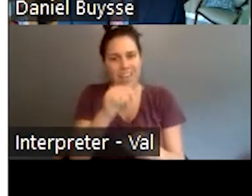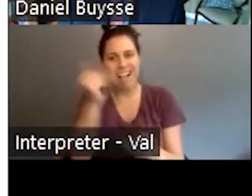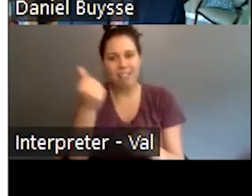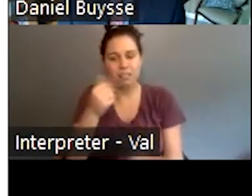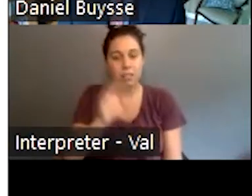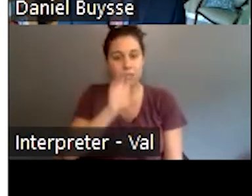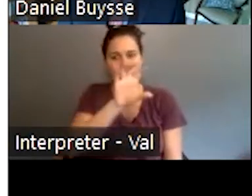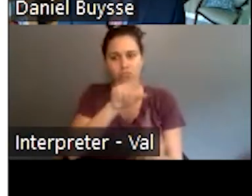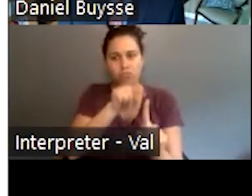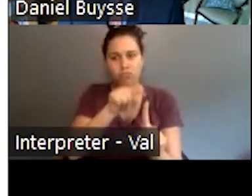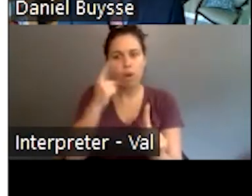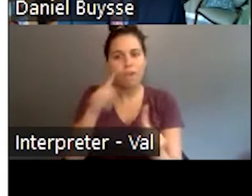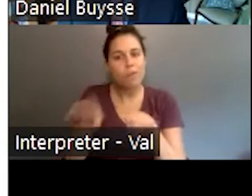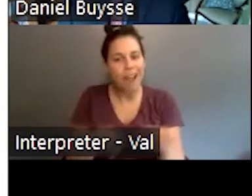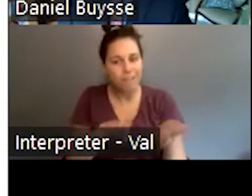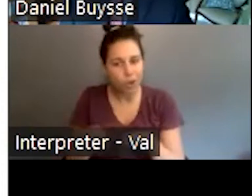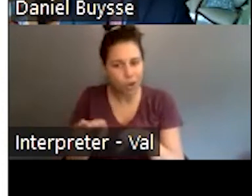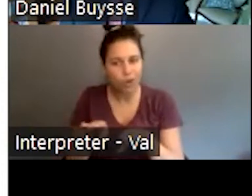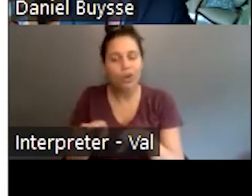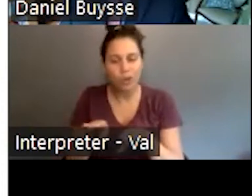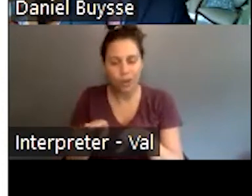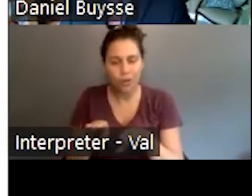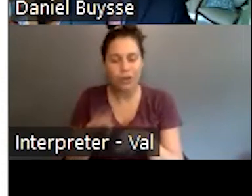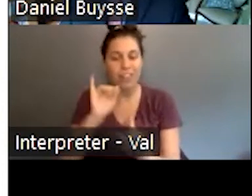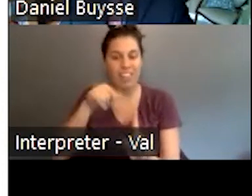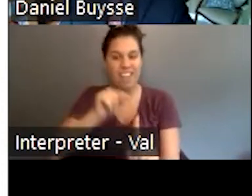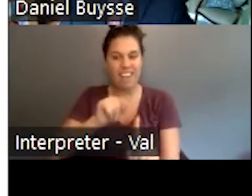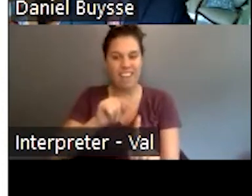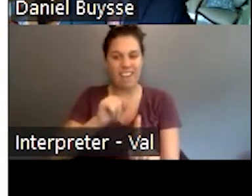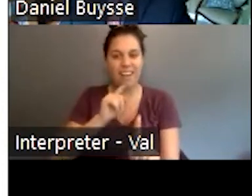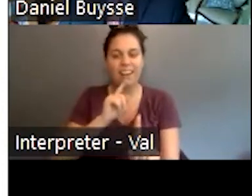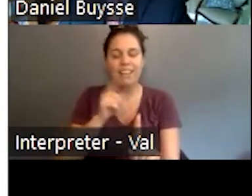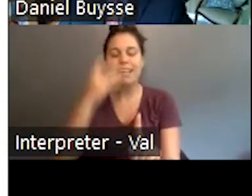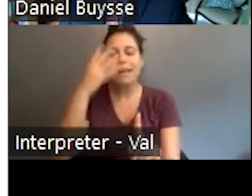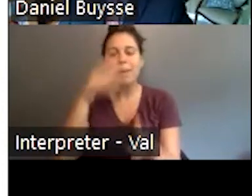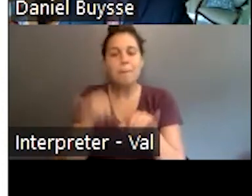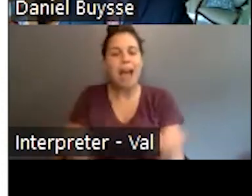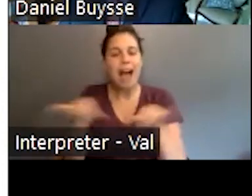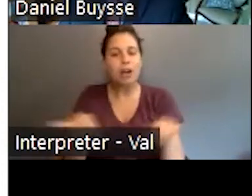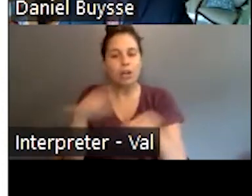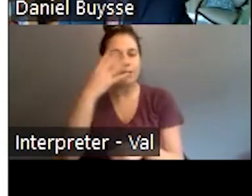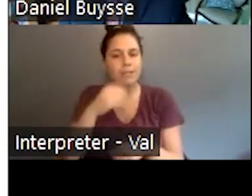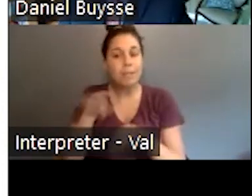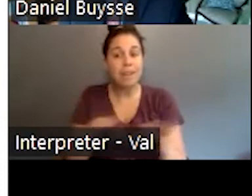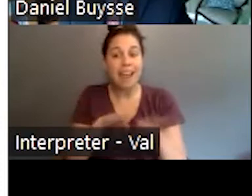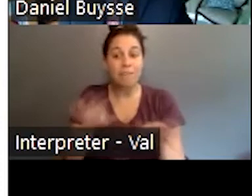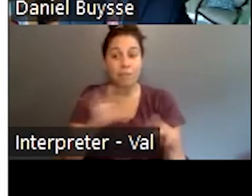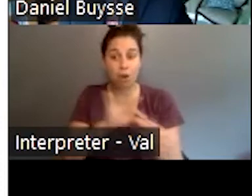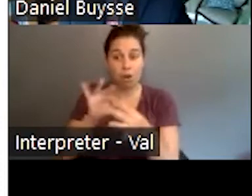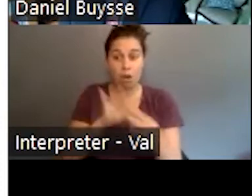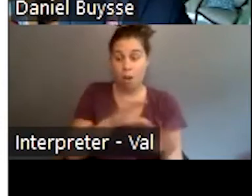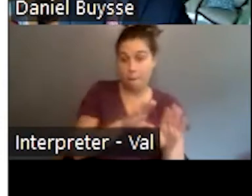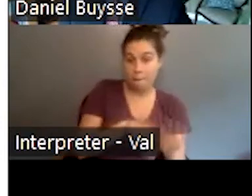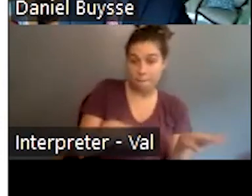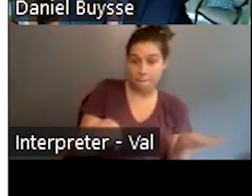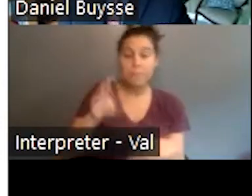dimension for behavior. That is the pattern of sleep behaviors between parent and child that may establish